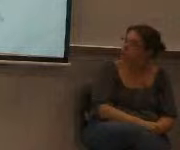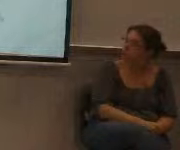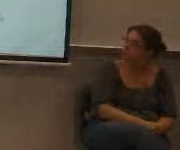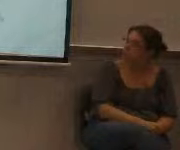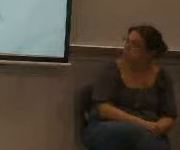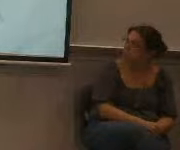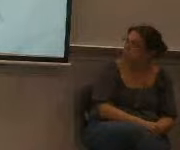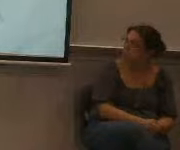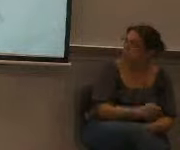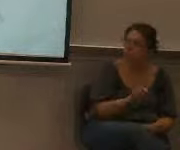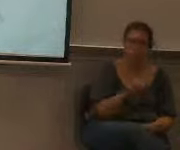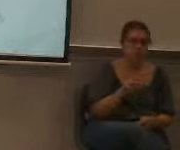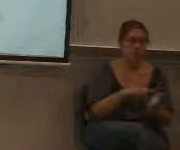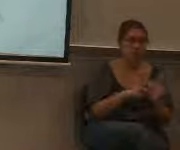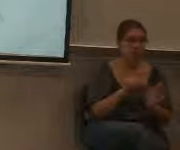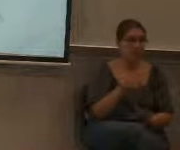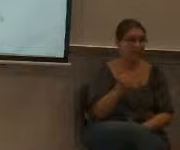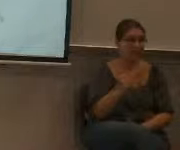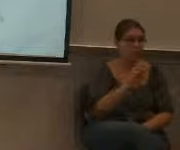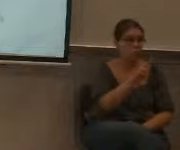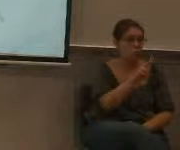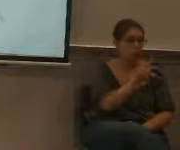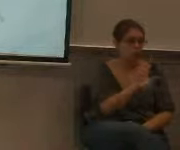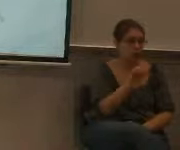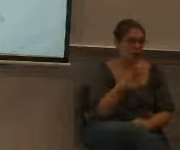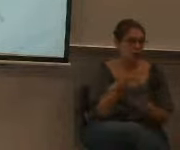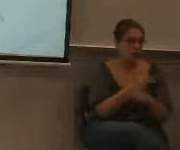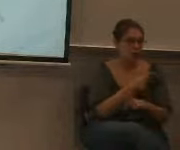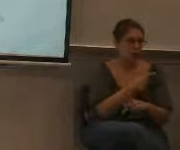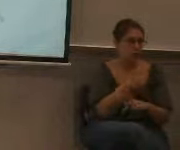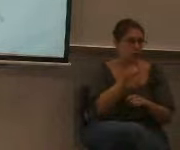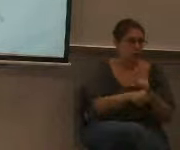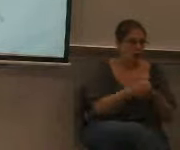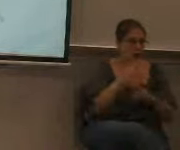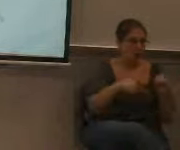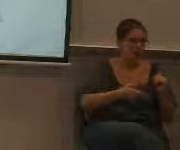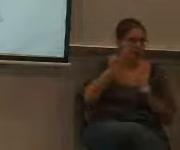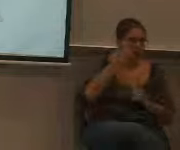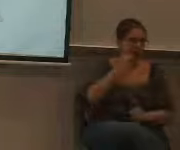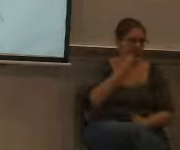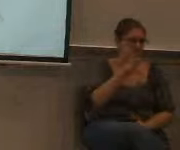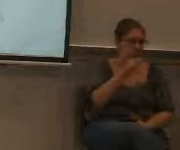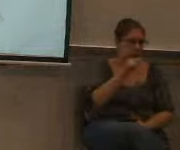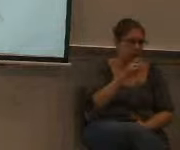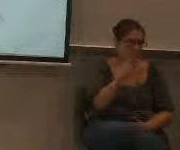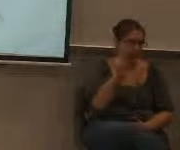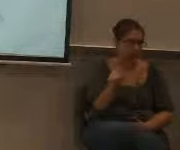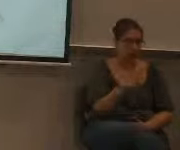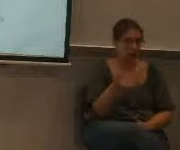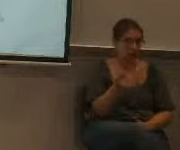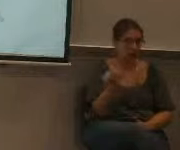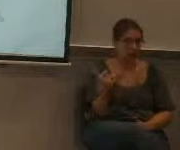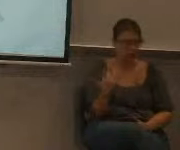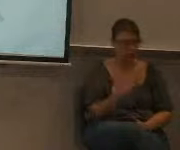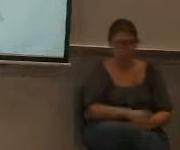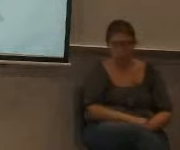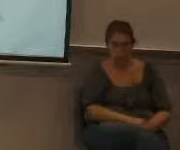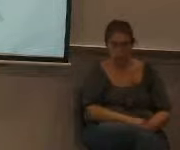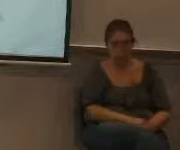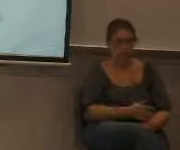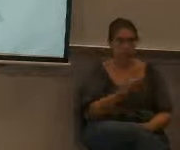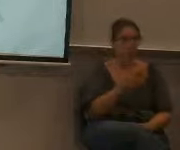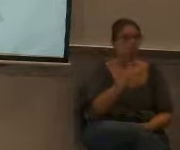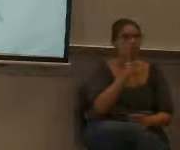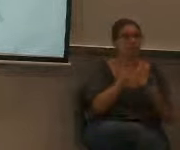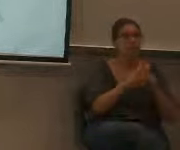Basically 10 orders of magnitude lower than the highest rates that are seen anywhere on Earth. And so things